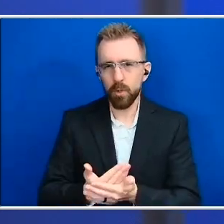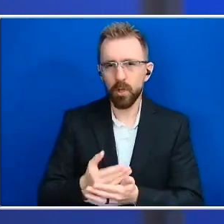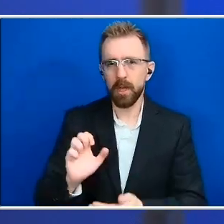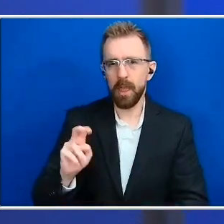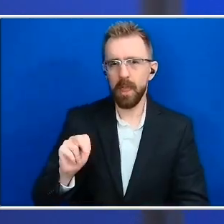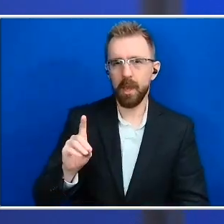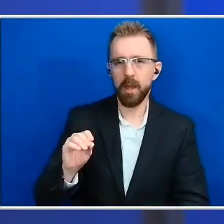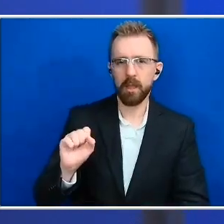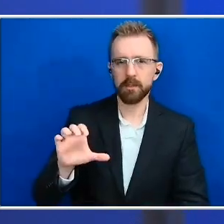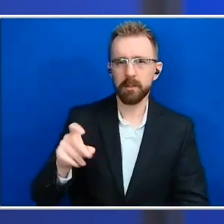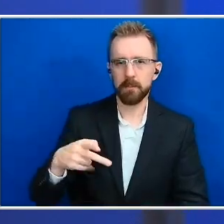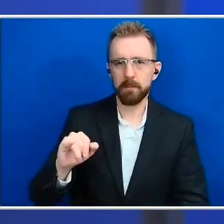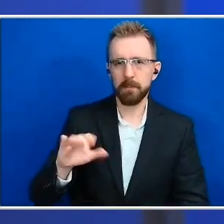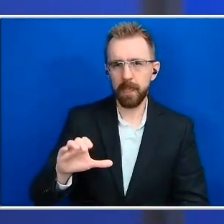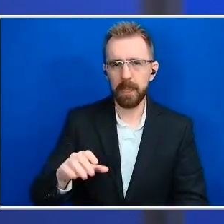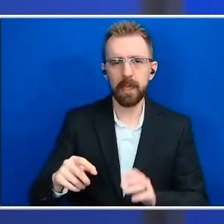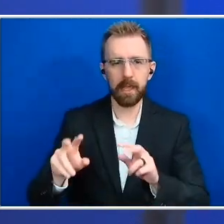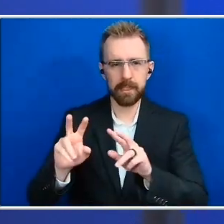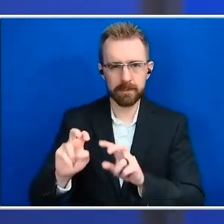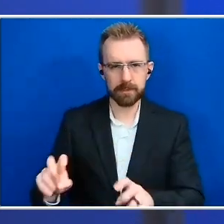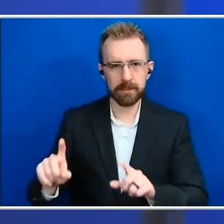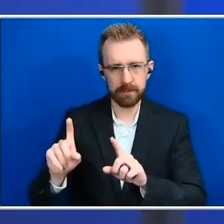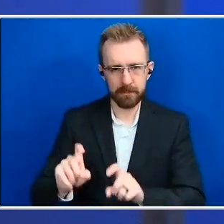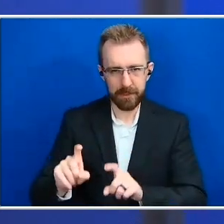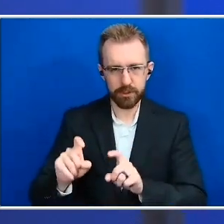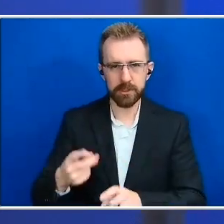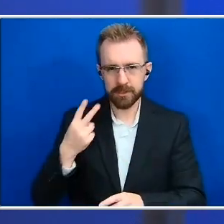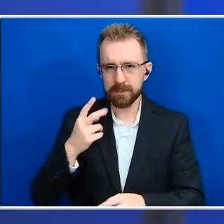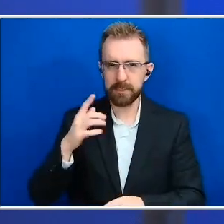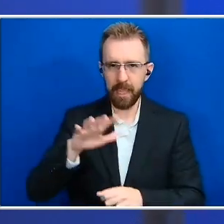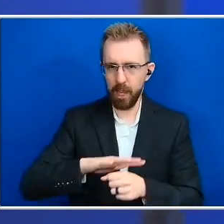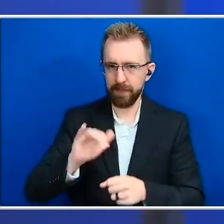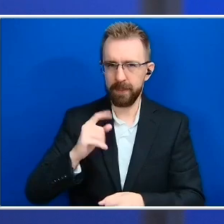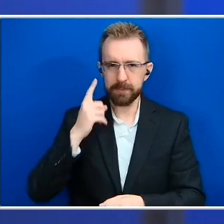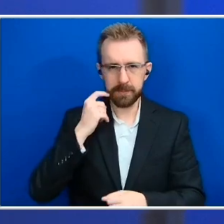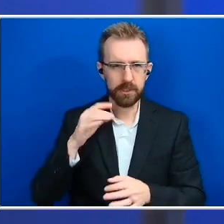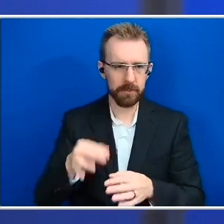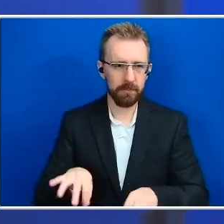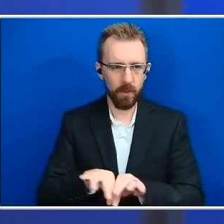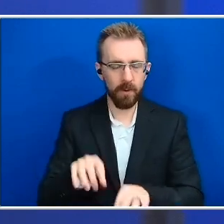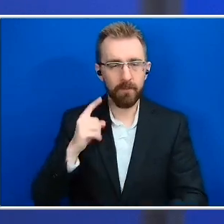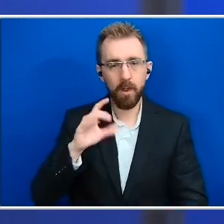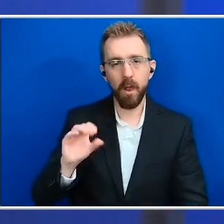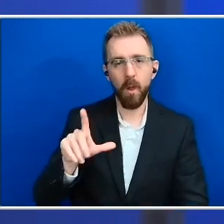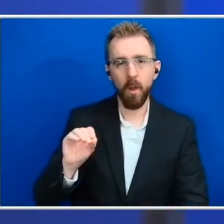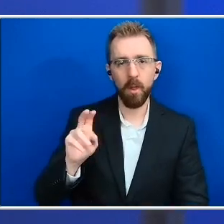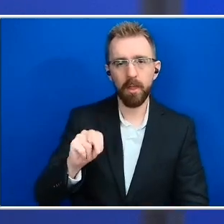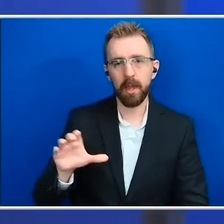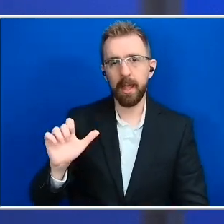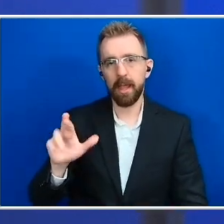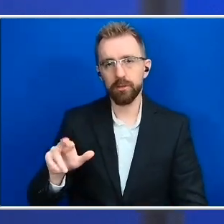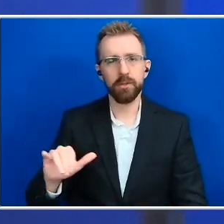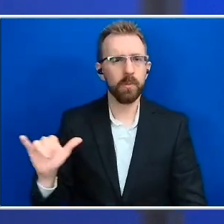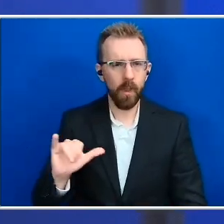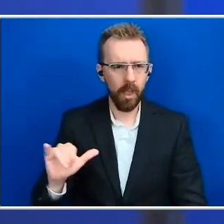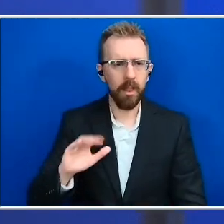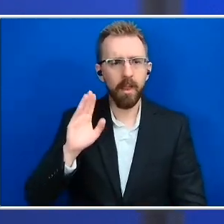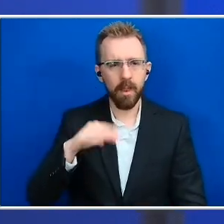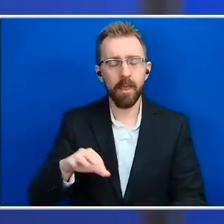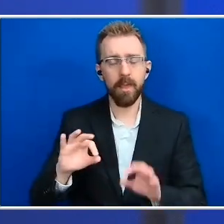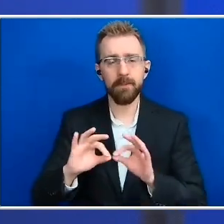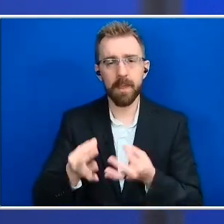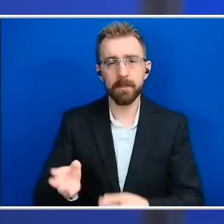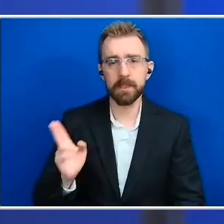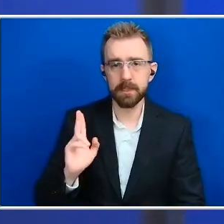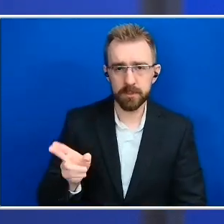the areas that are suspicious are very important. And for the colon cancer also, the family history,